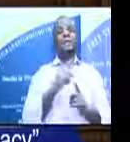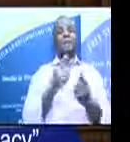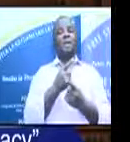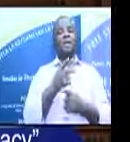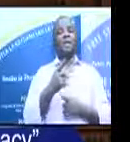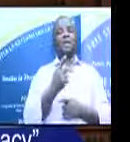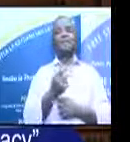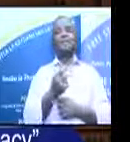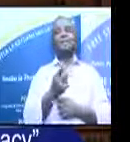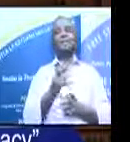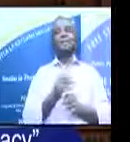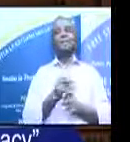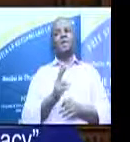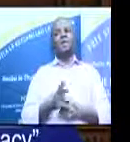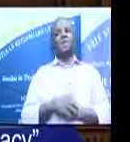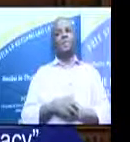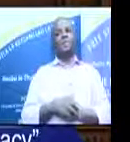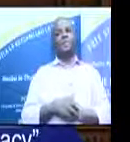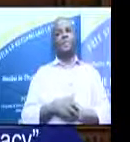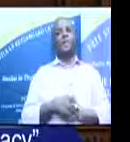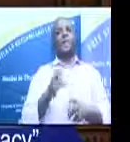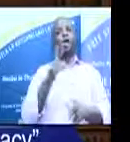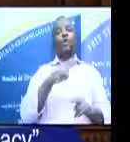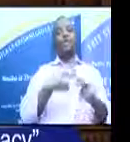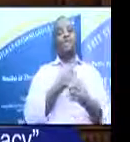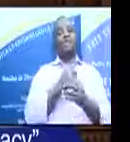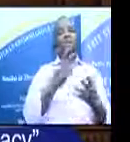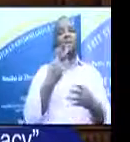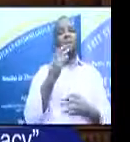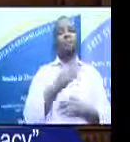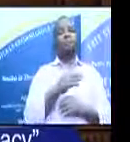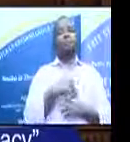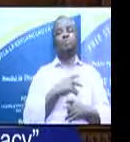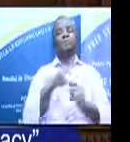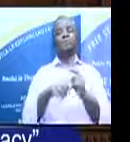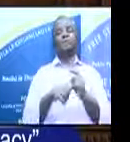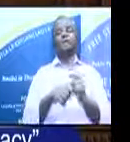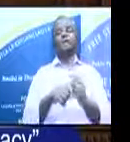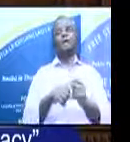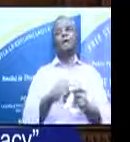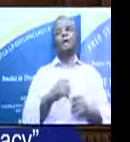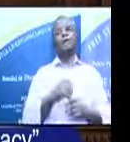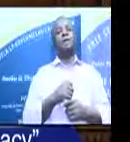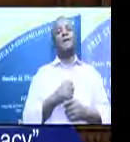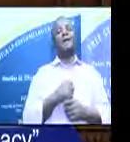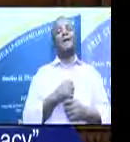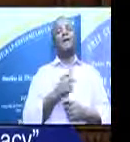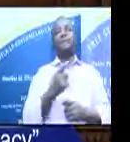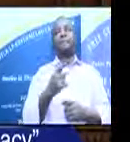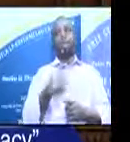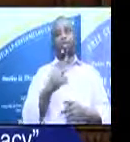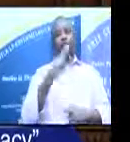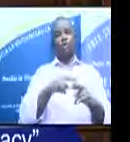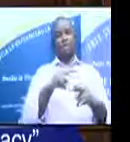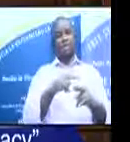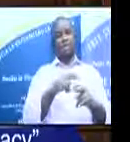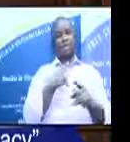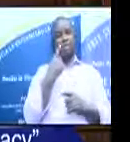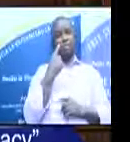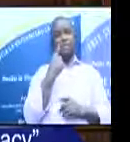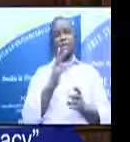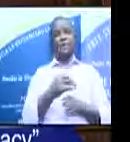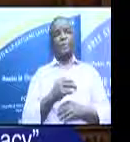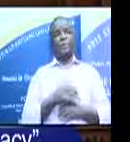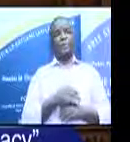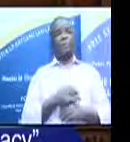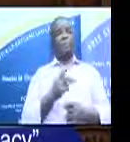bankrupt again. The Auditor General also found that no sufficient appropriate audit evidence